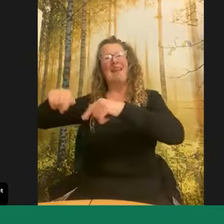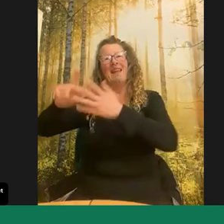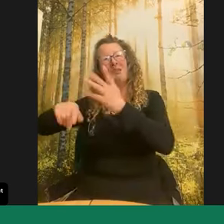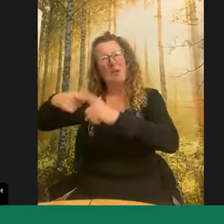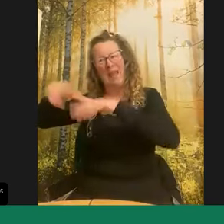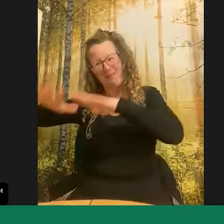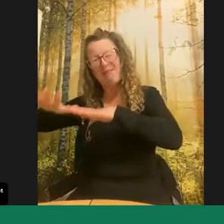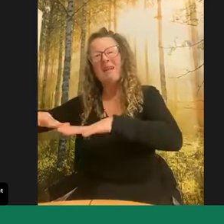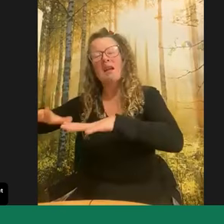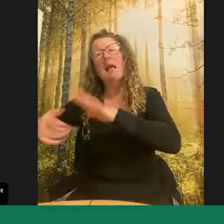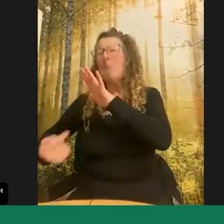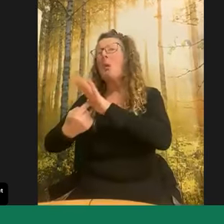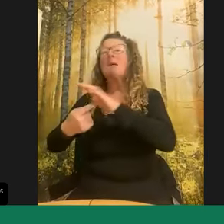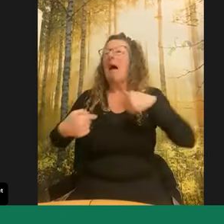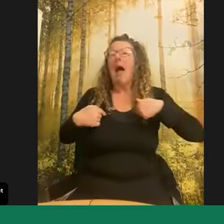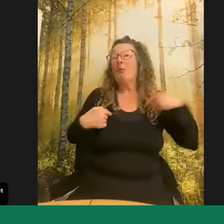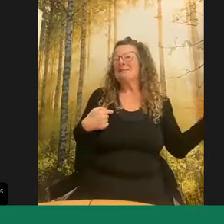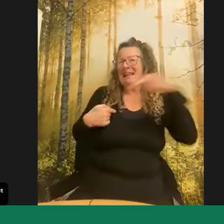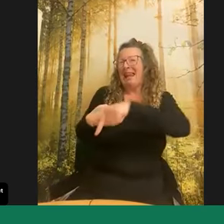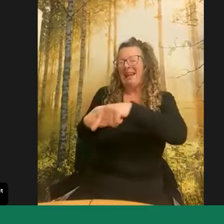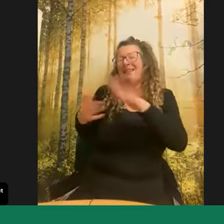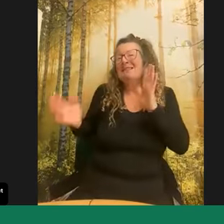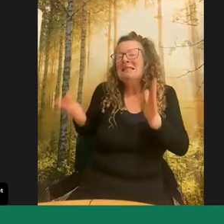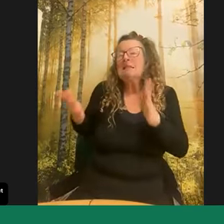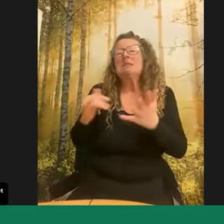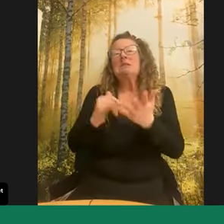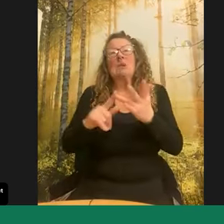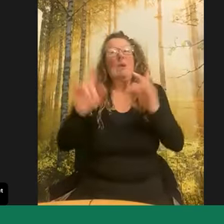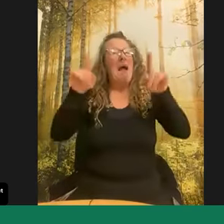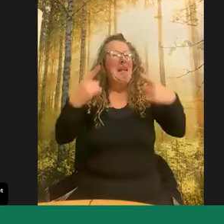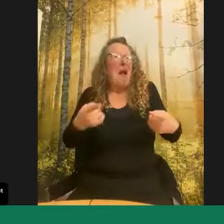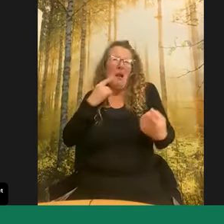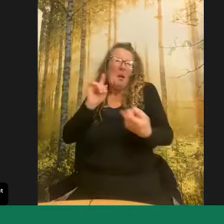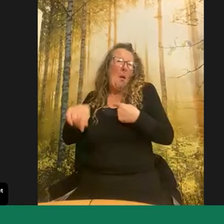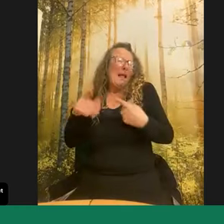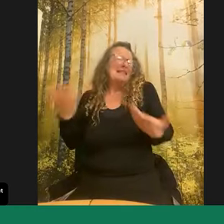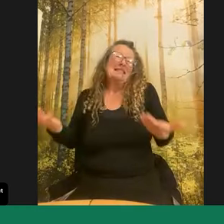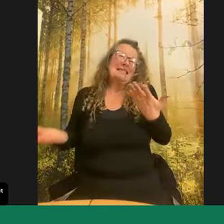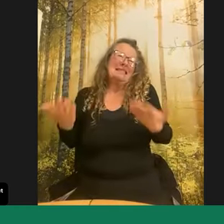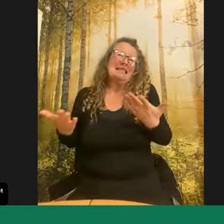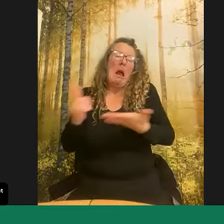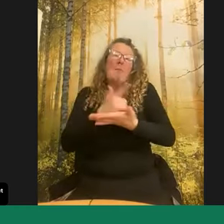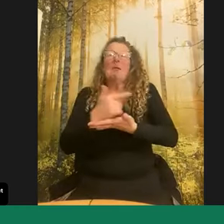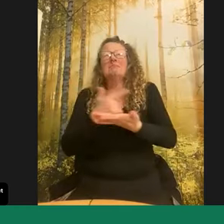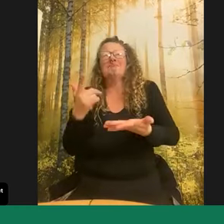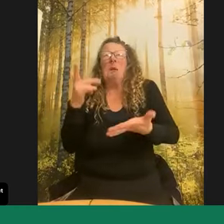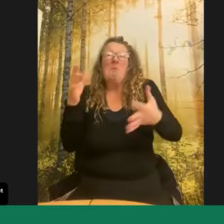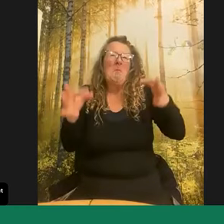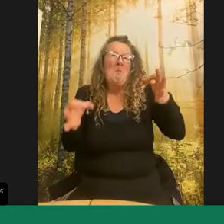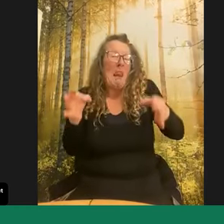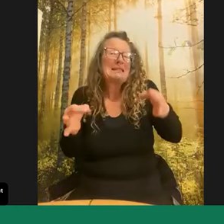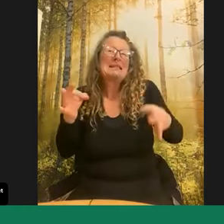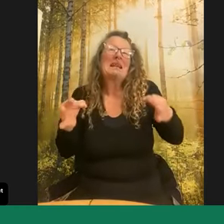important period, but I wasn't here for that, you know. So in a lot of ways, I can't really comment on the sort of political